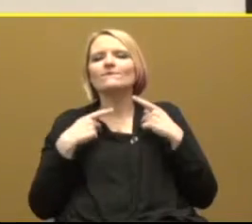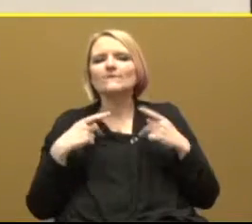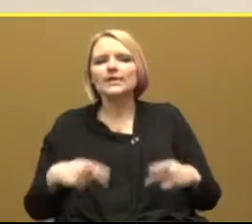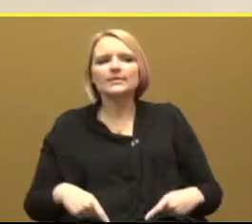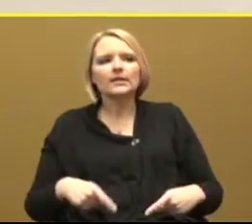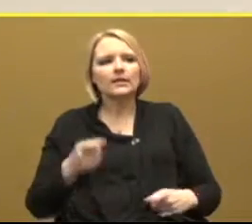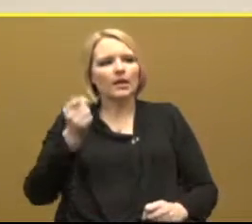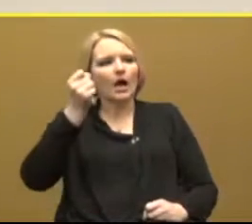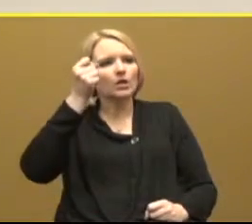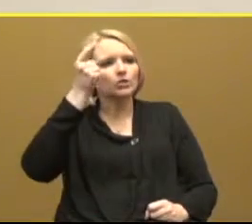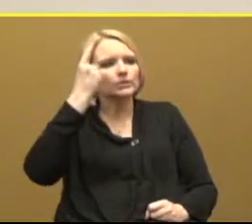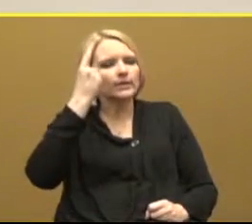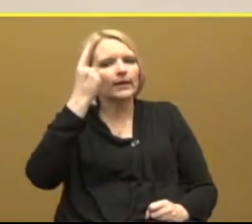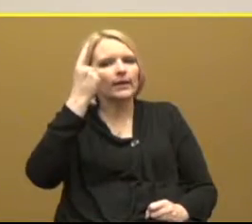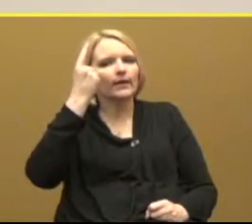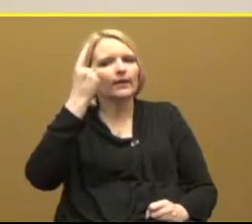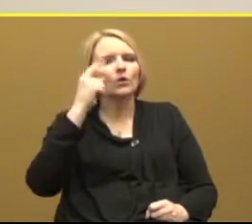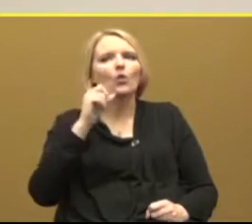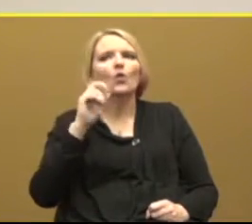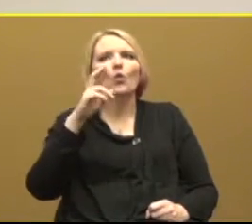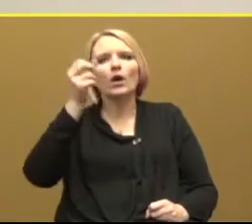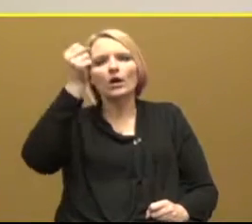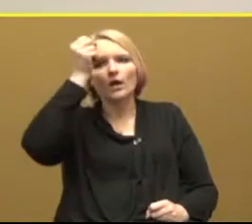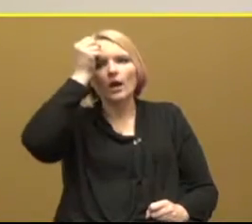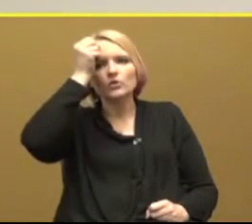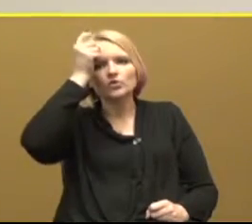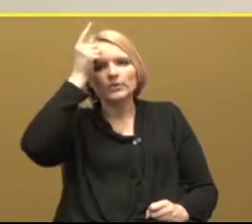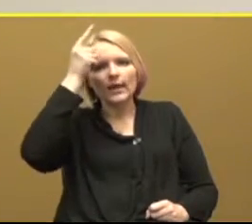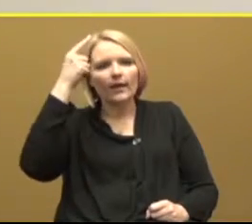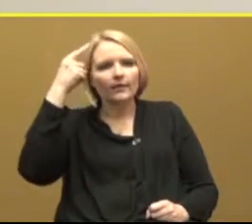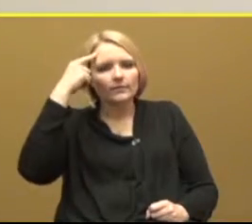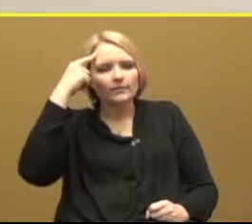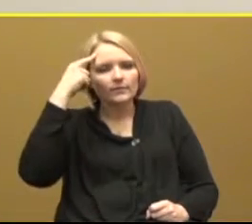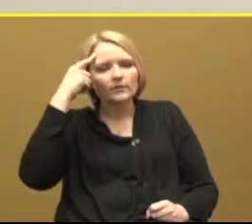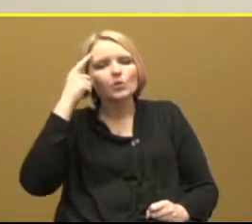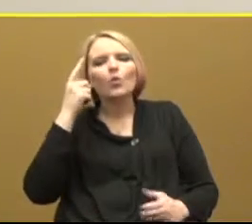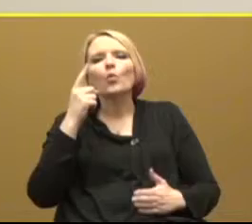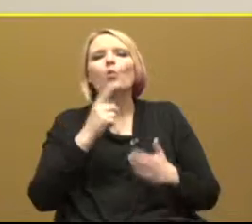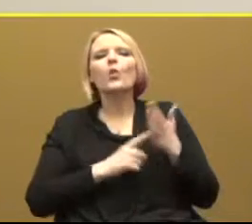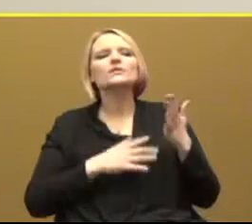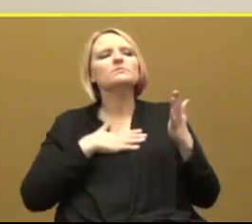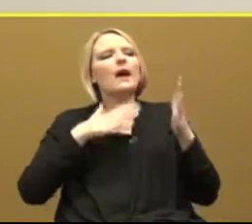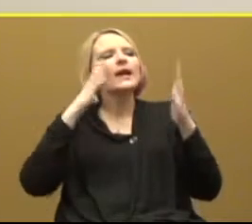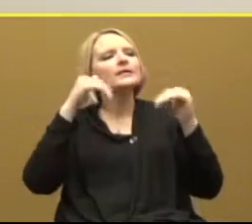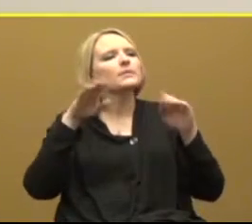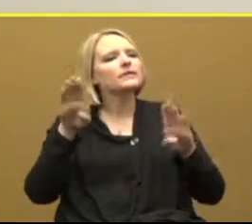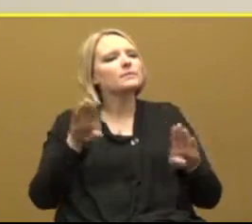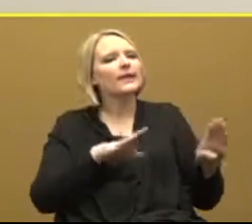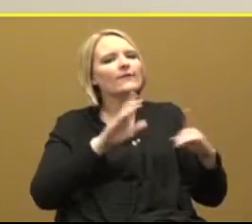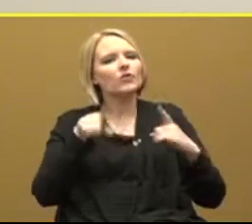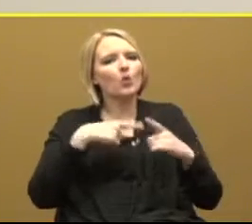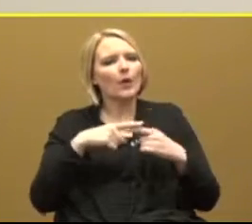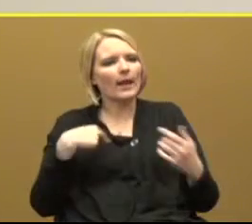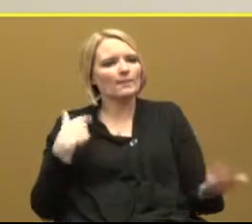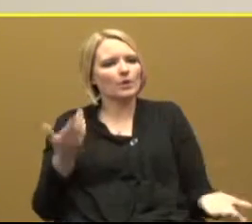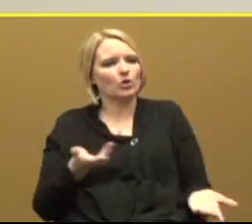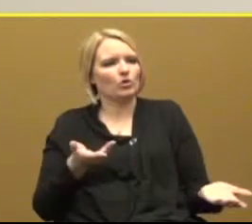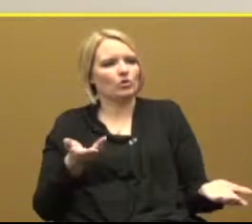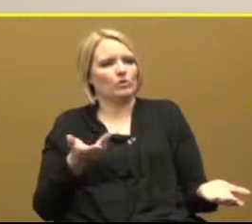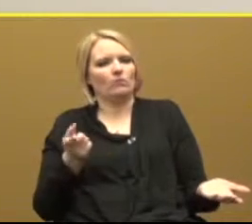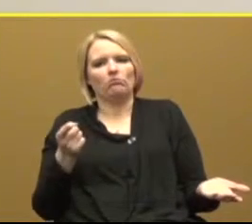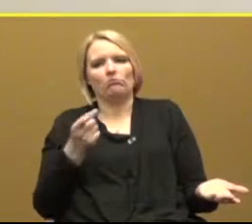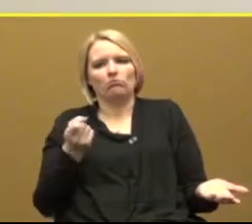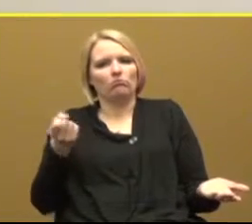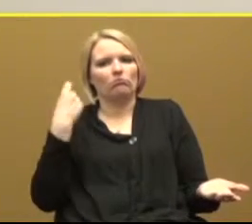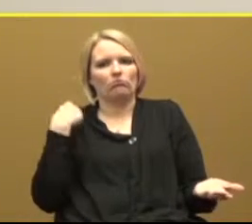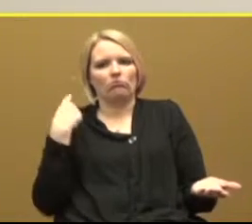physically understand or cognitively understand what is my expected behavior when I'm here in